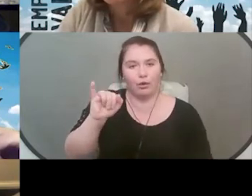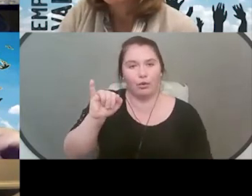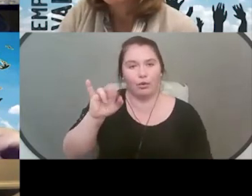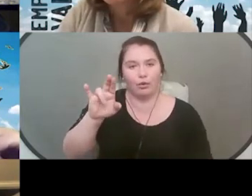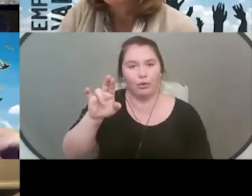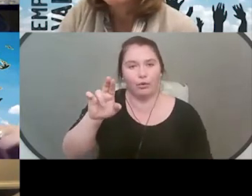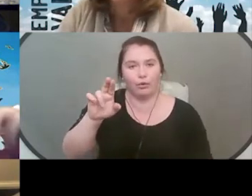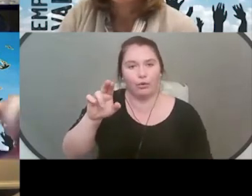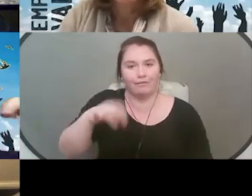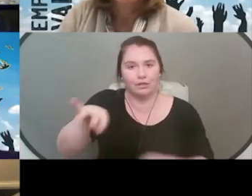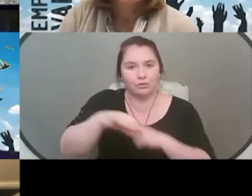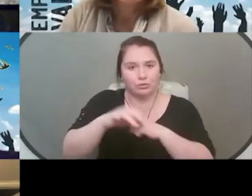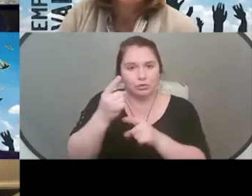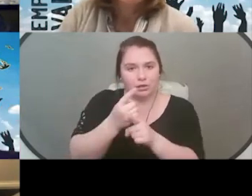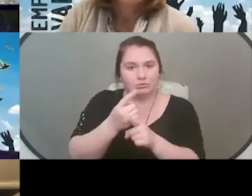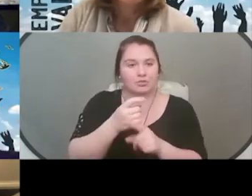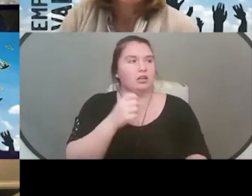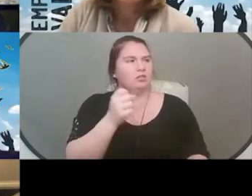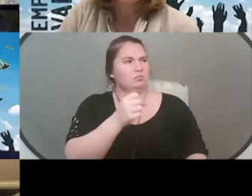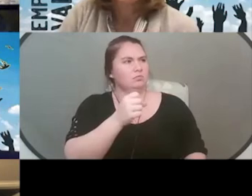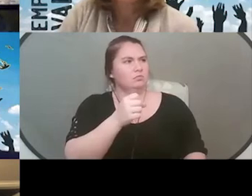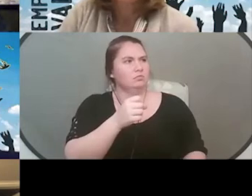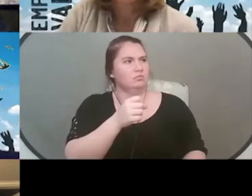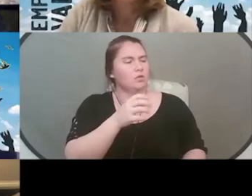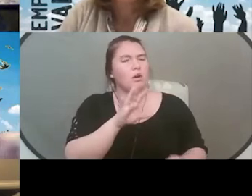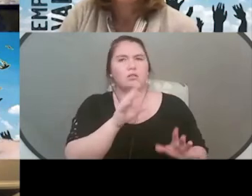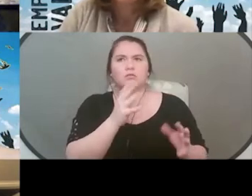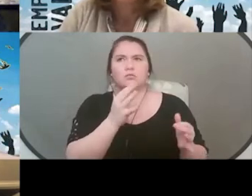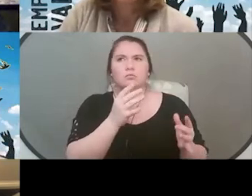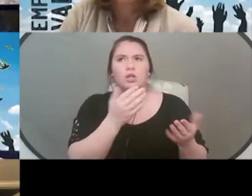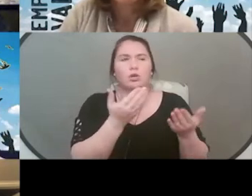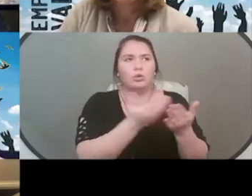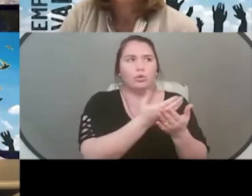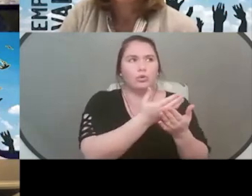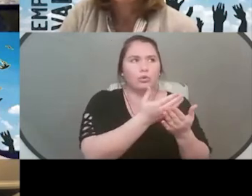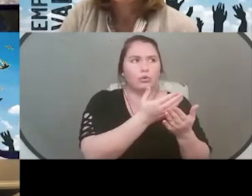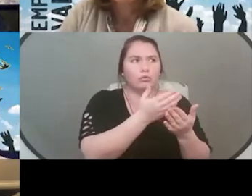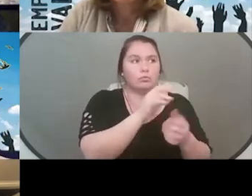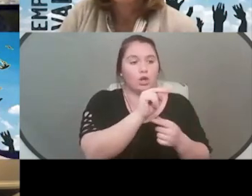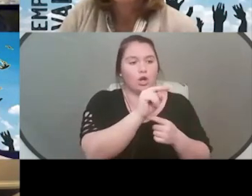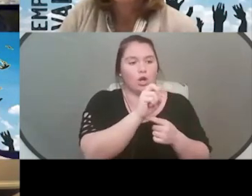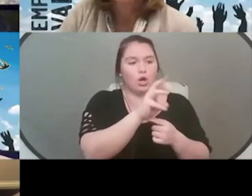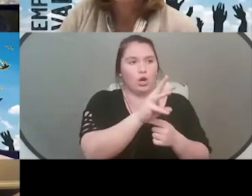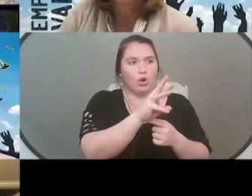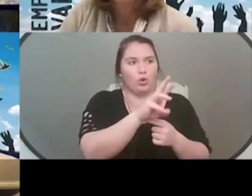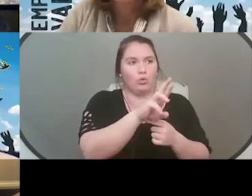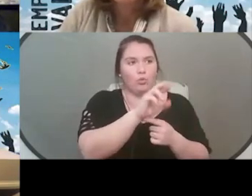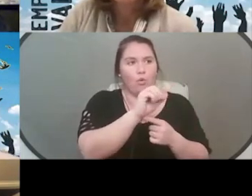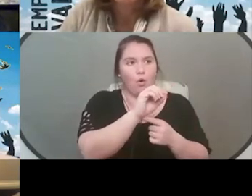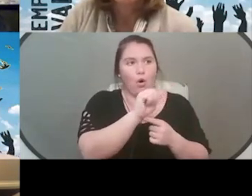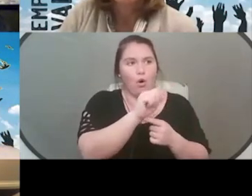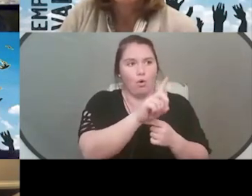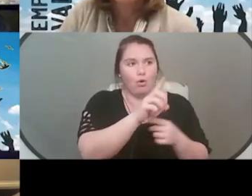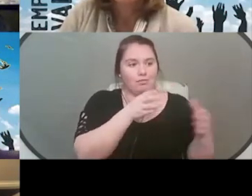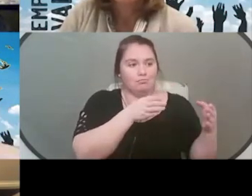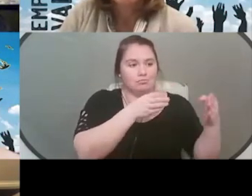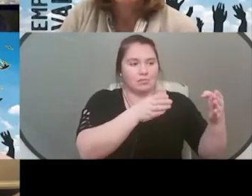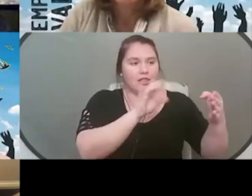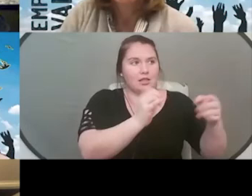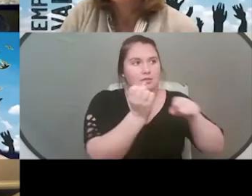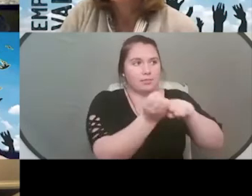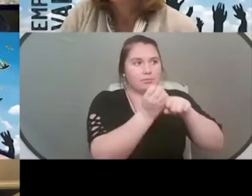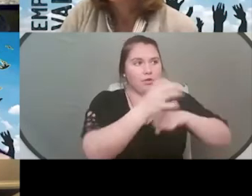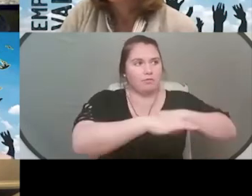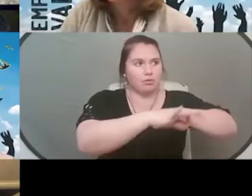Ooh, I don't, the ones on New Road are the Lake Air little fields. Not little fields, what's ball fields?